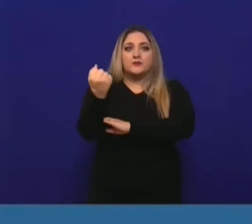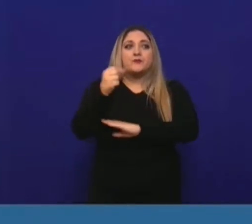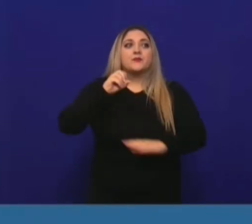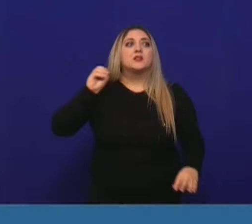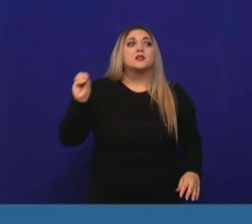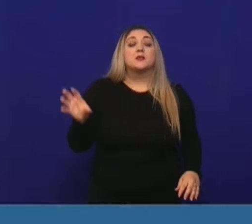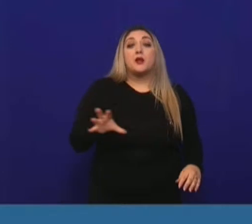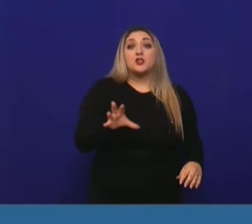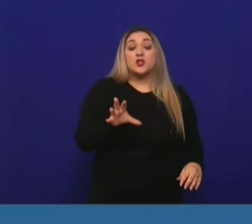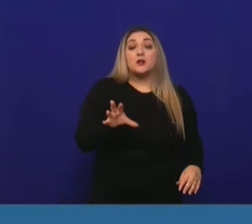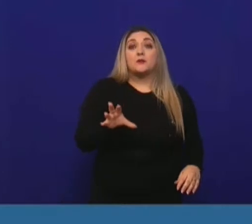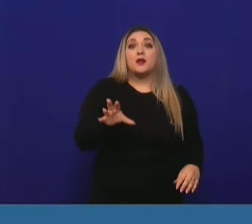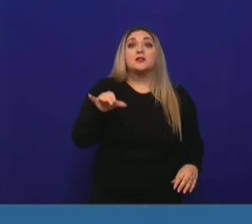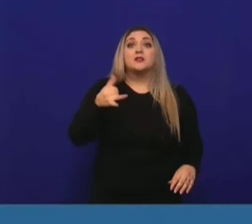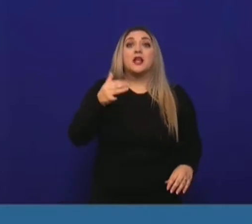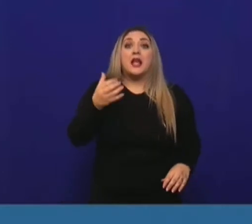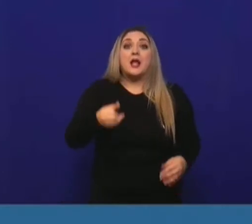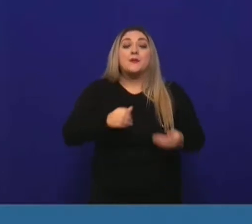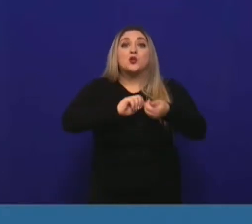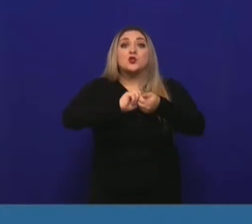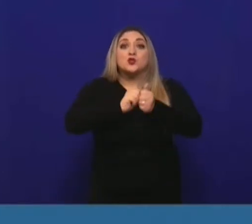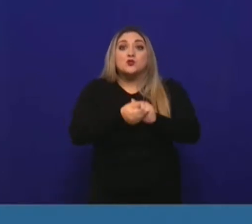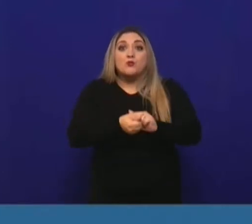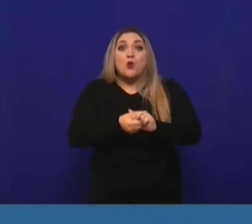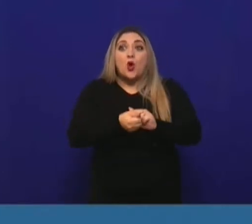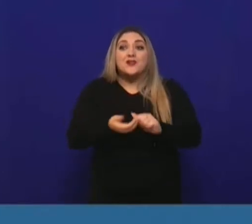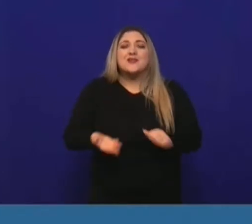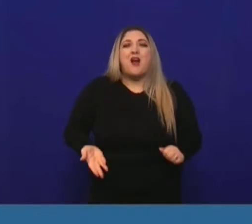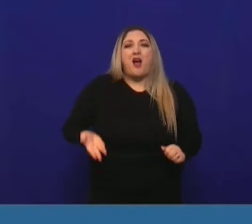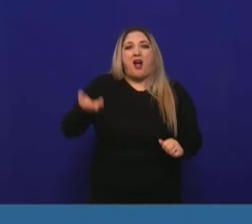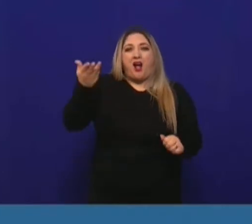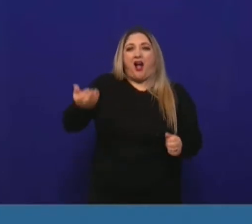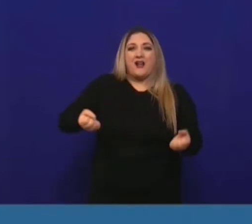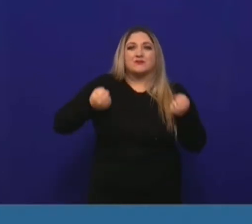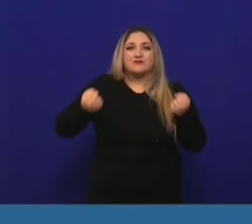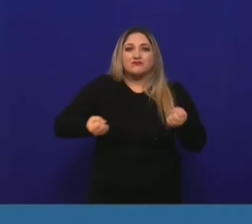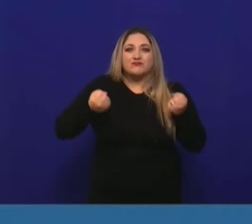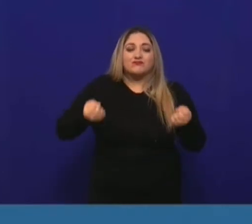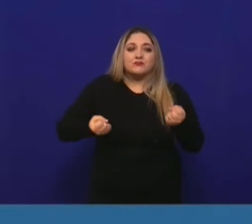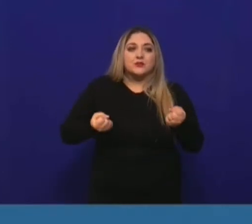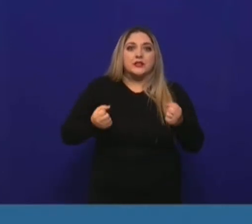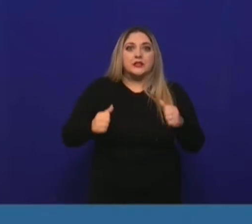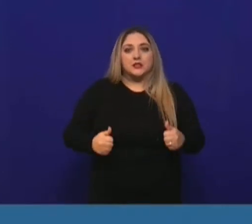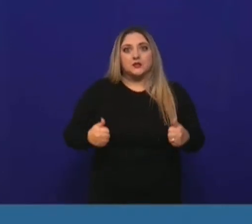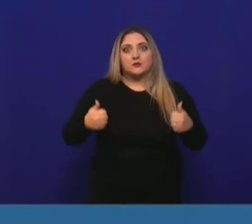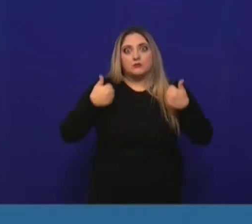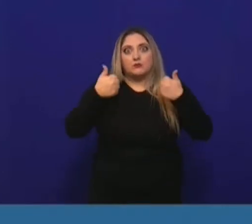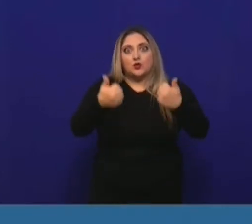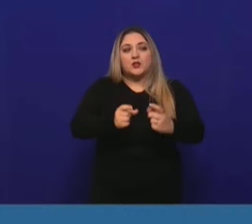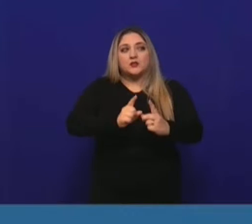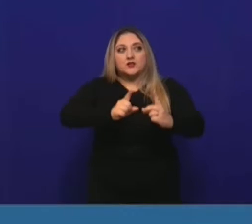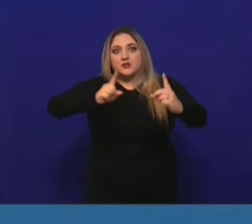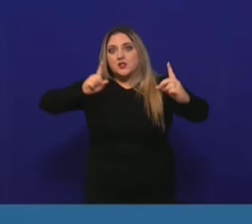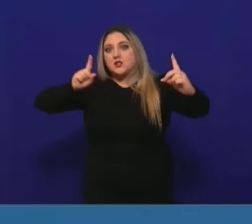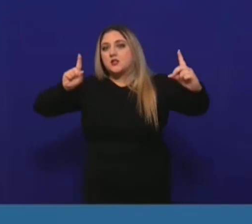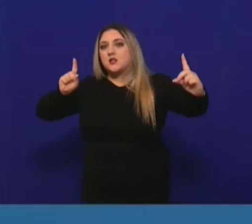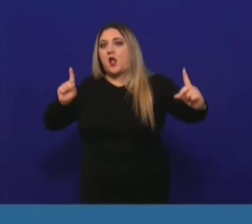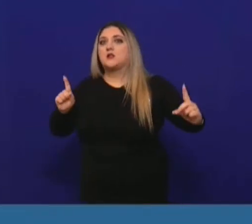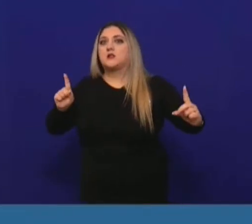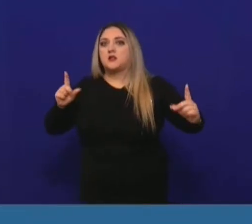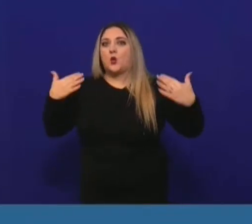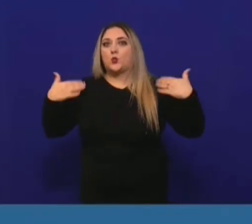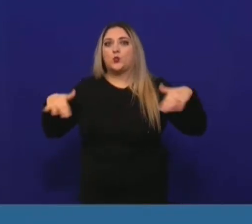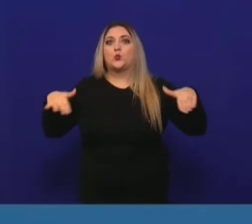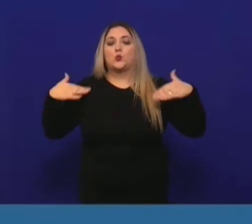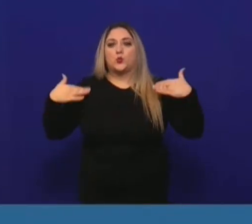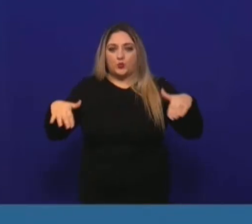speċjalment jekk ikun hemm sports activity ta' high intensity, importanti li dejjem tinżamm id-distanza minn persuna